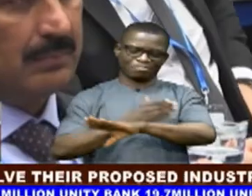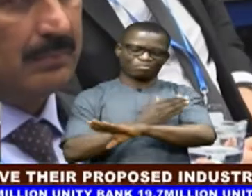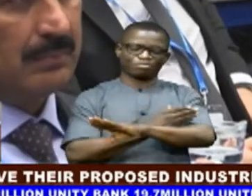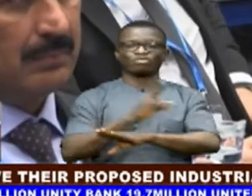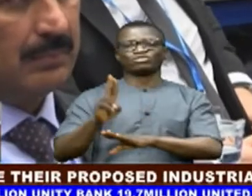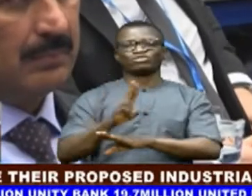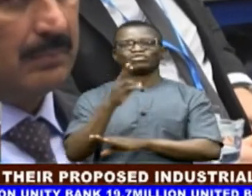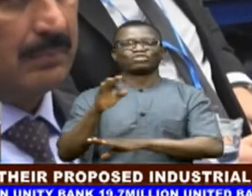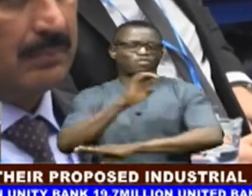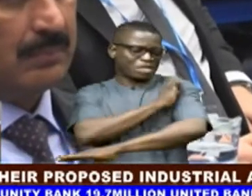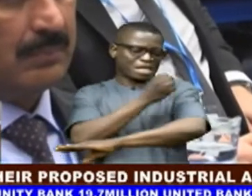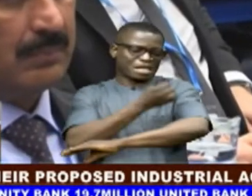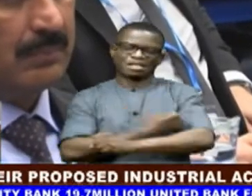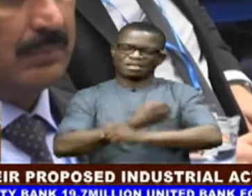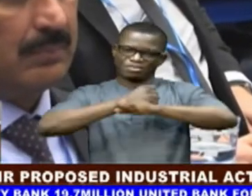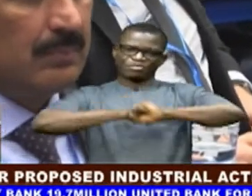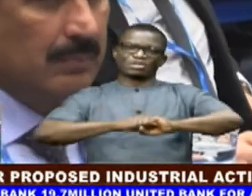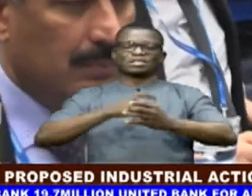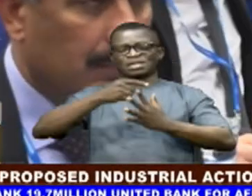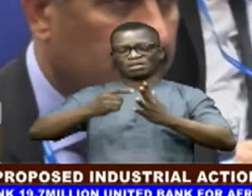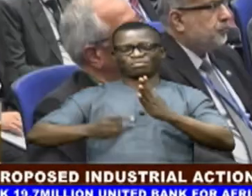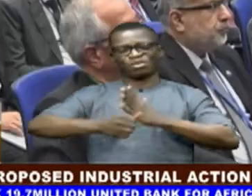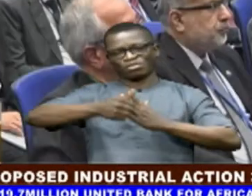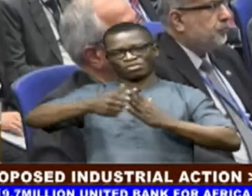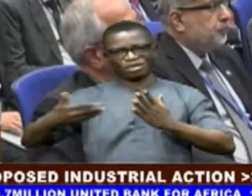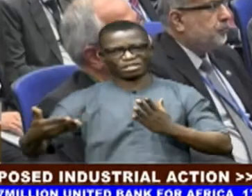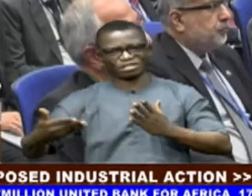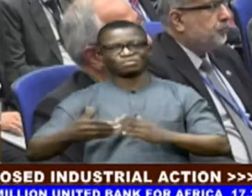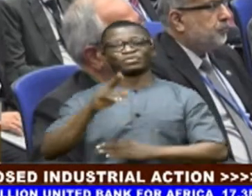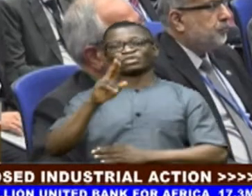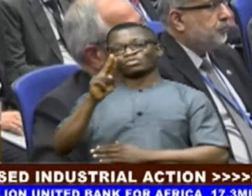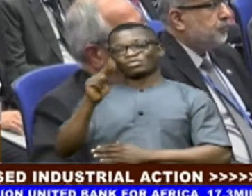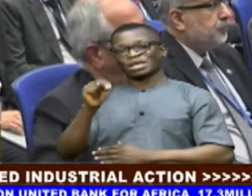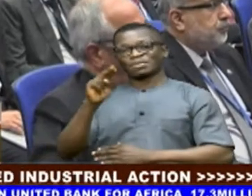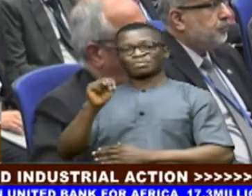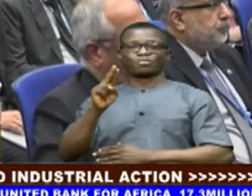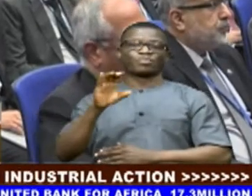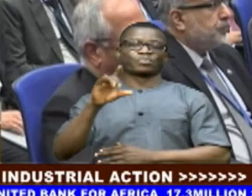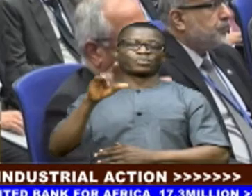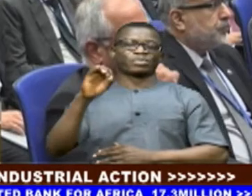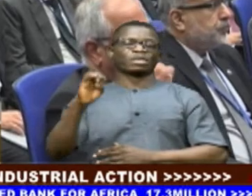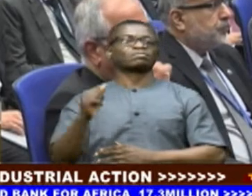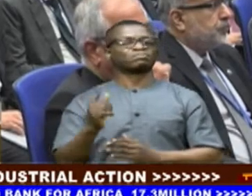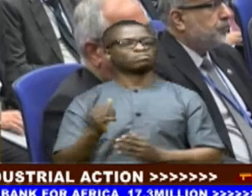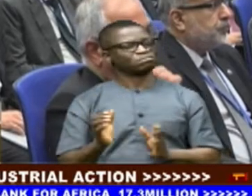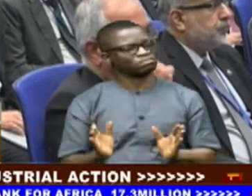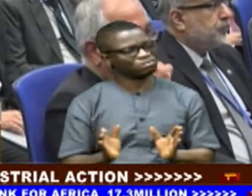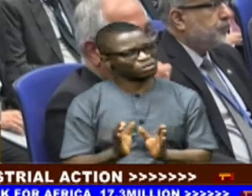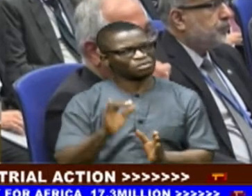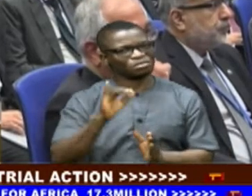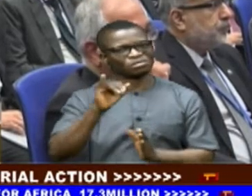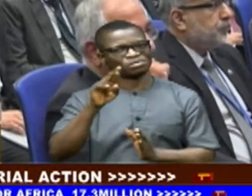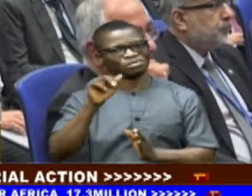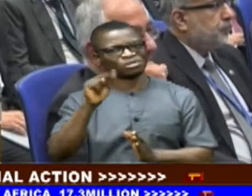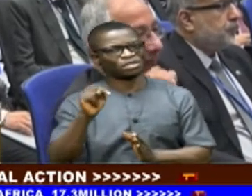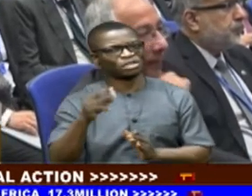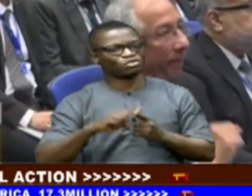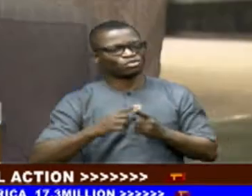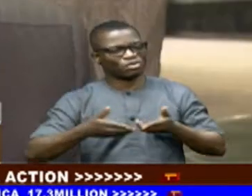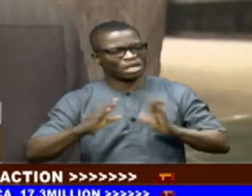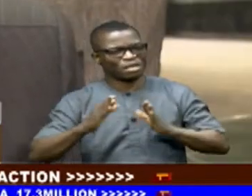of energy safeguards, amongst others. UN nuclear chief has urged Iran to allow nuclear inspectors